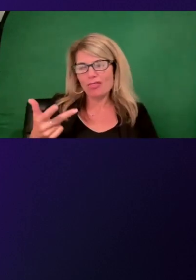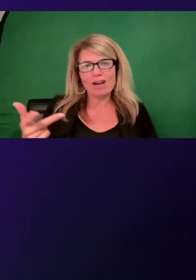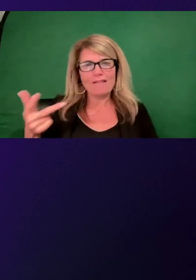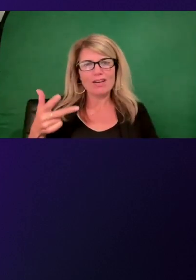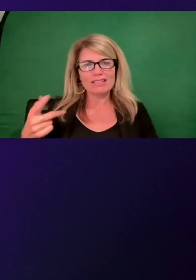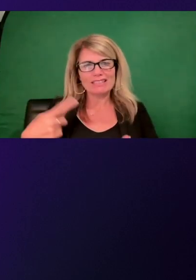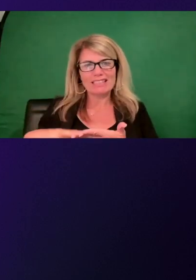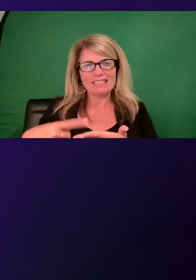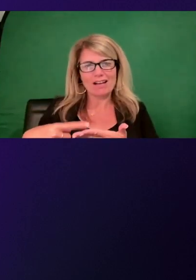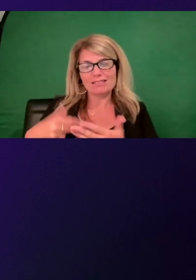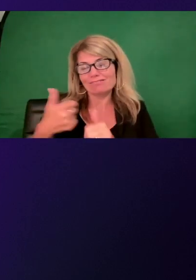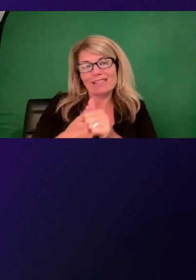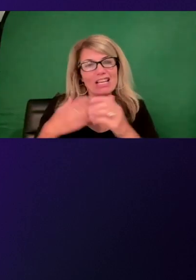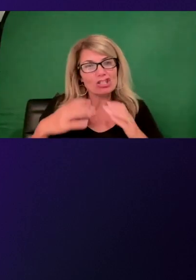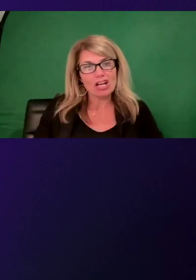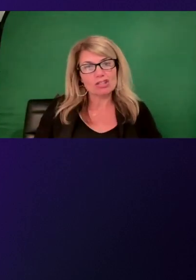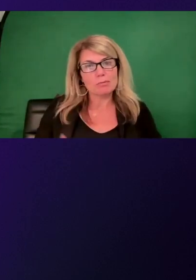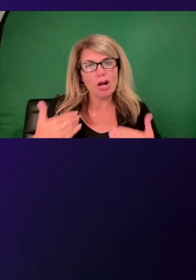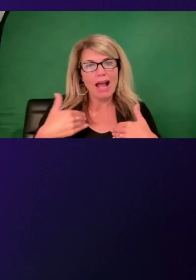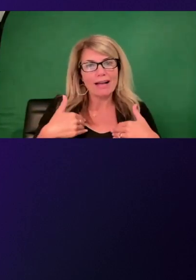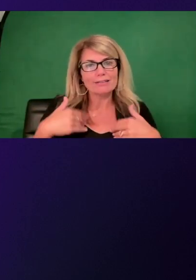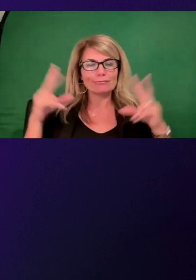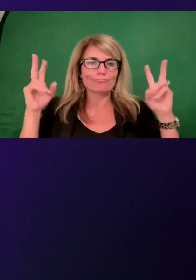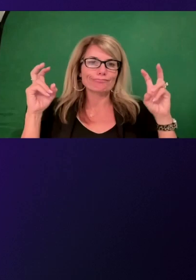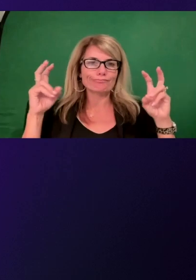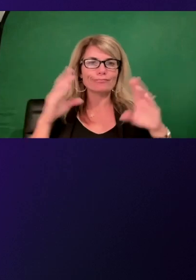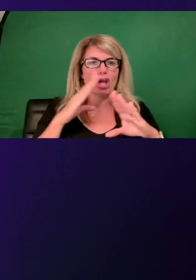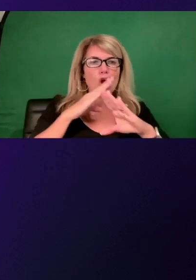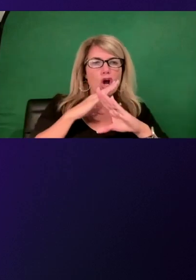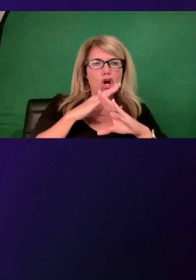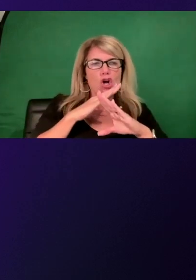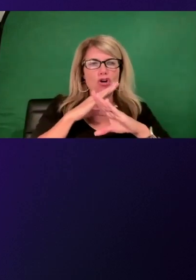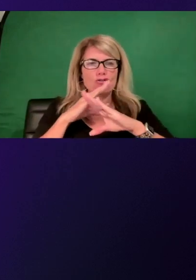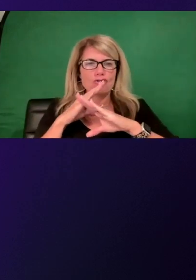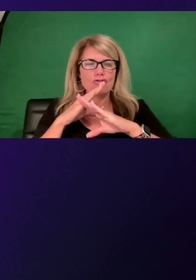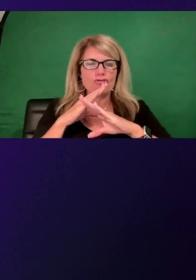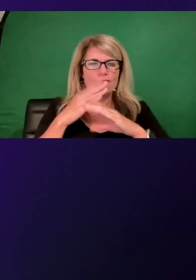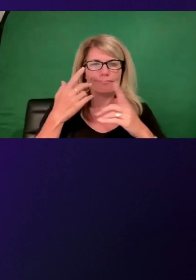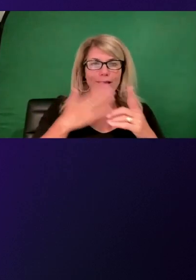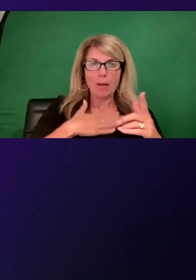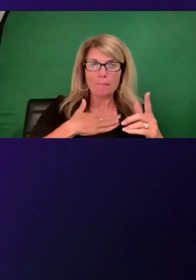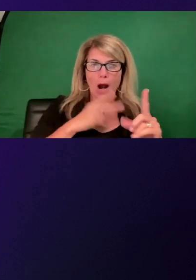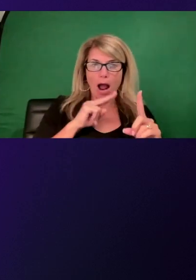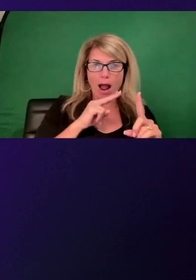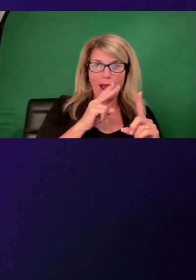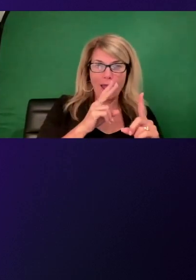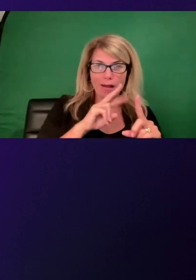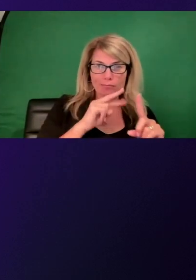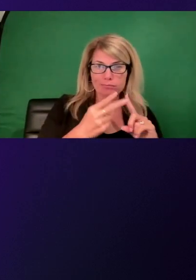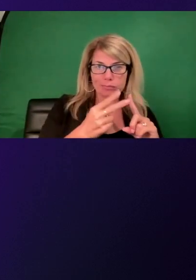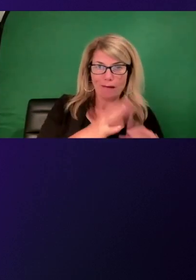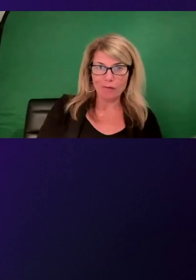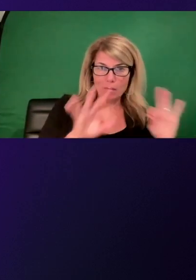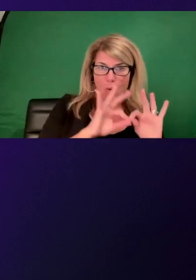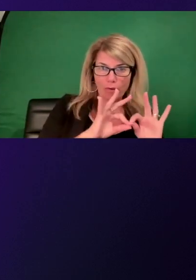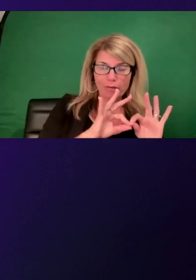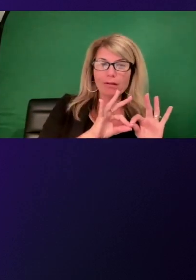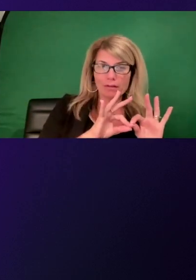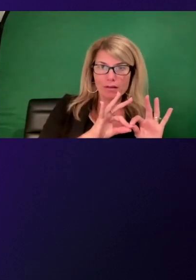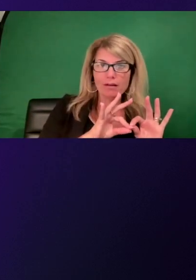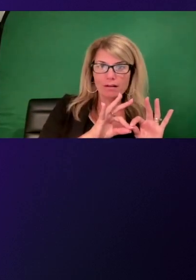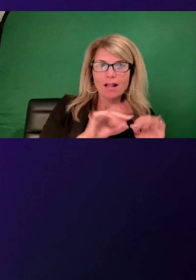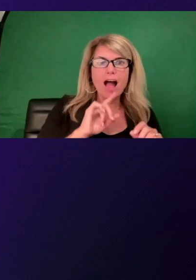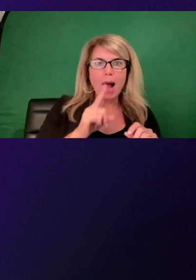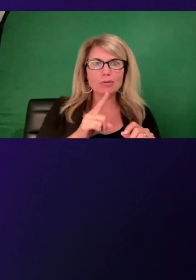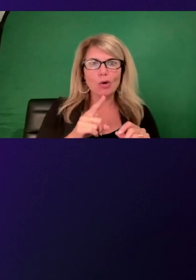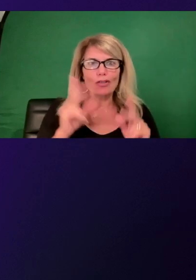every customers have guardrails about what is really important. Yeah, and so exactly. people always, I'm sure there's someone out there providing feedback in the chat right